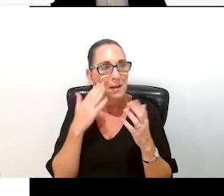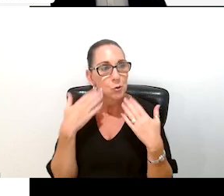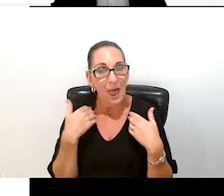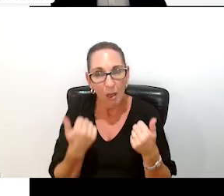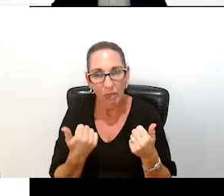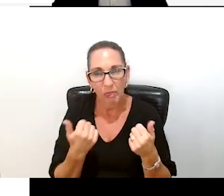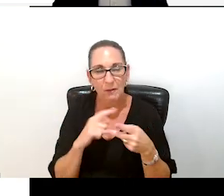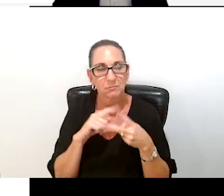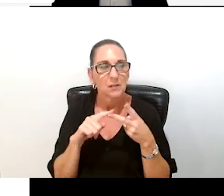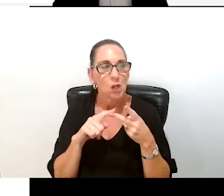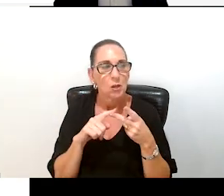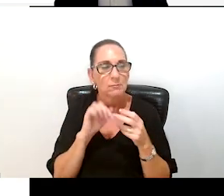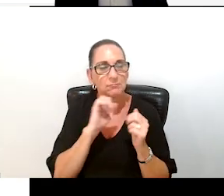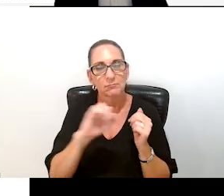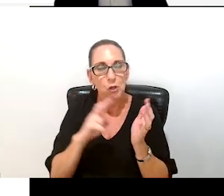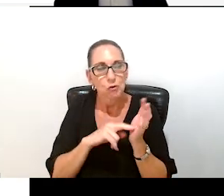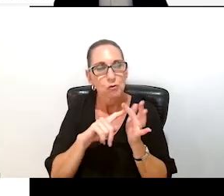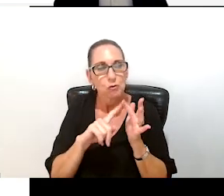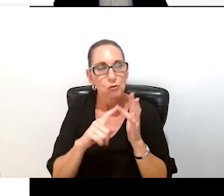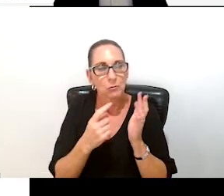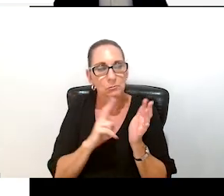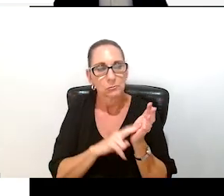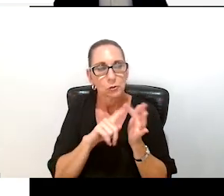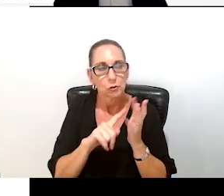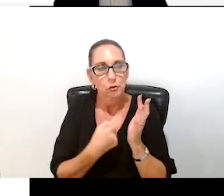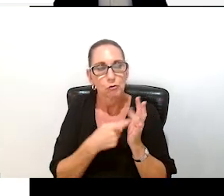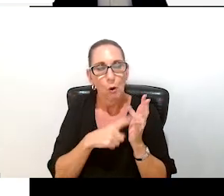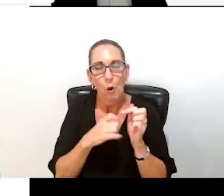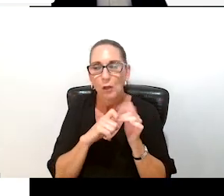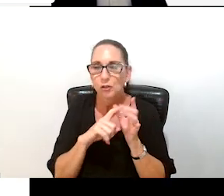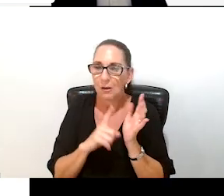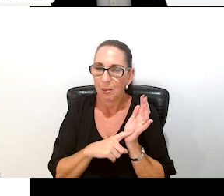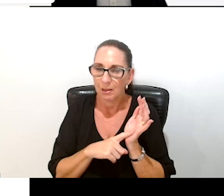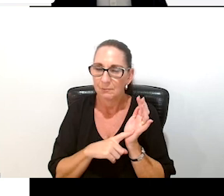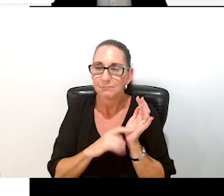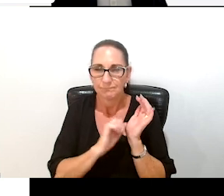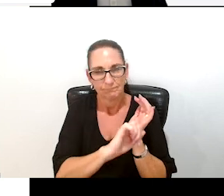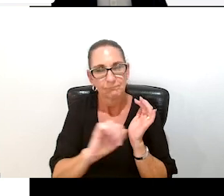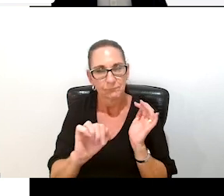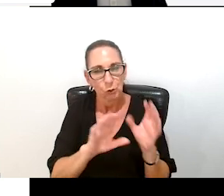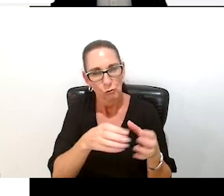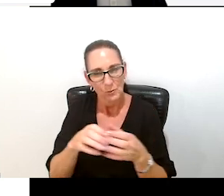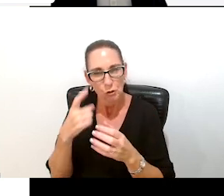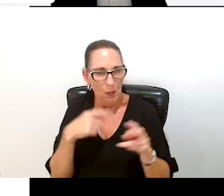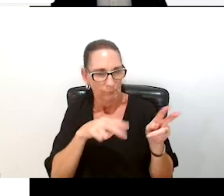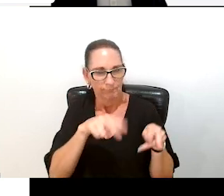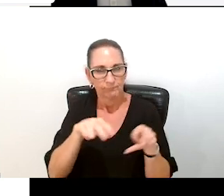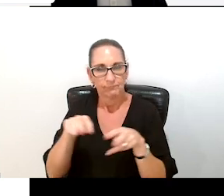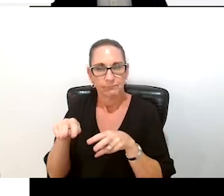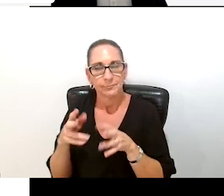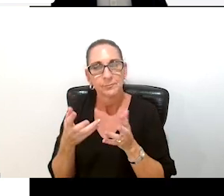with different neurological conditions, to understand those groups as well. And we've done a lot of work in this space